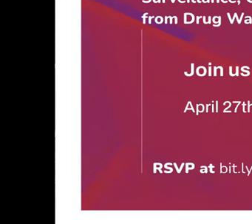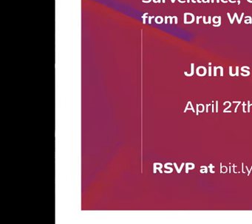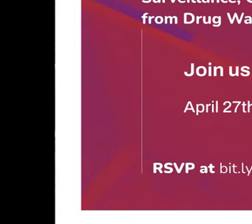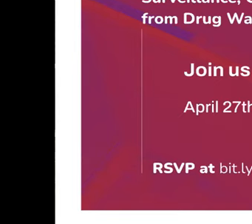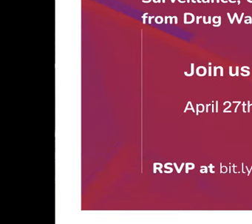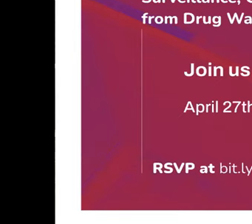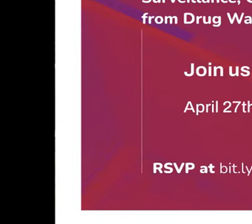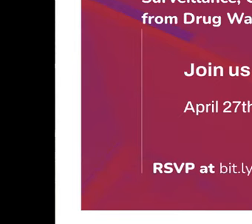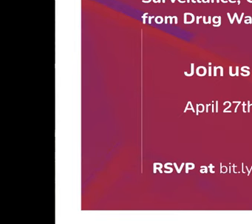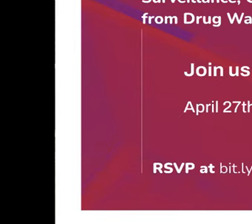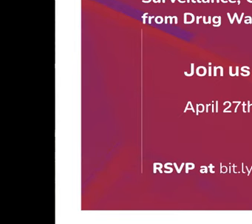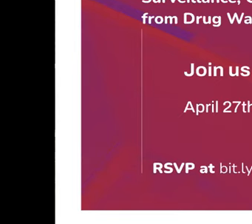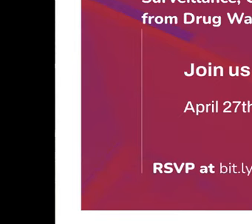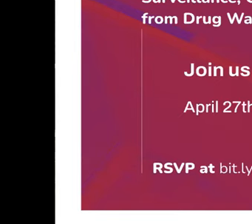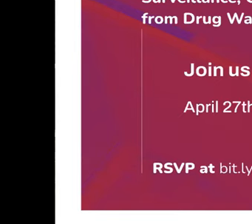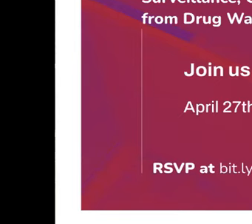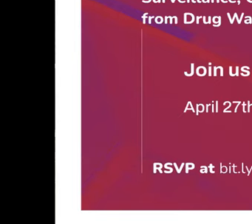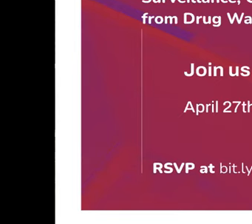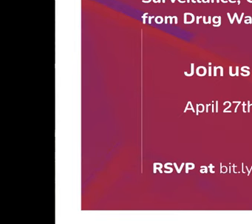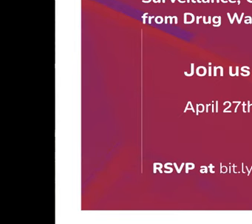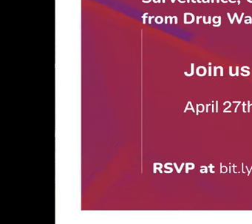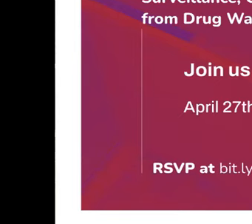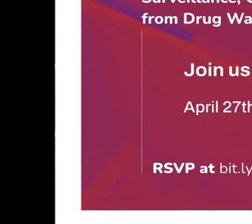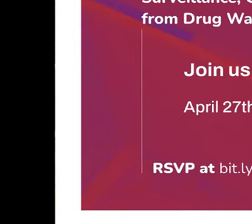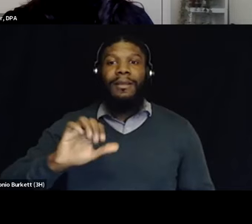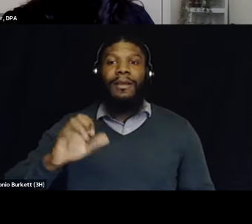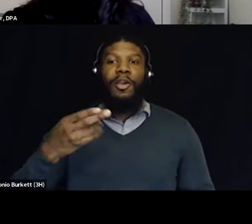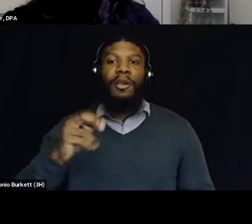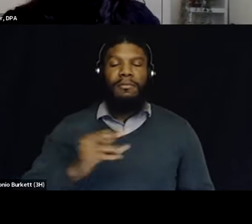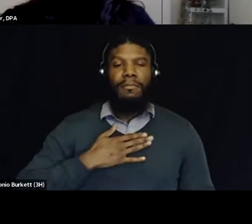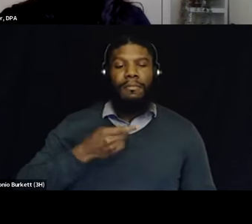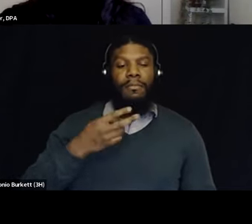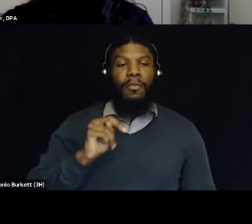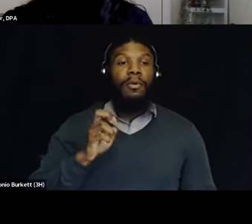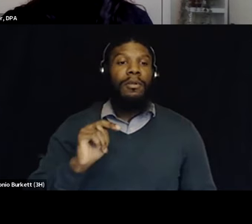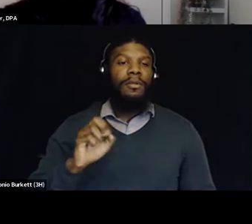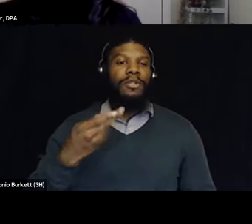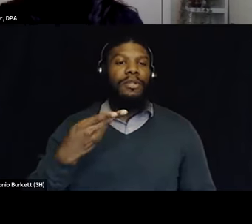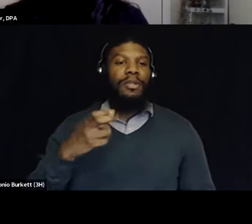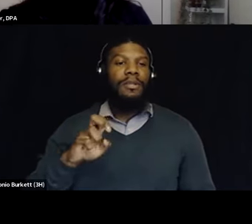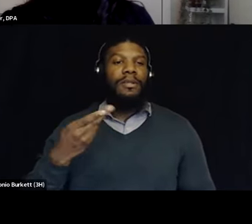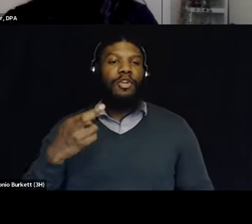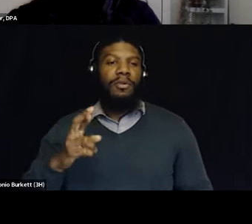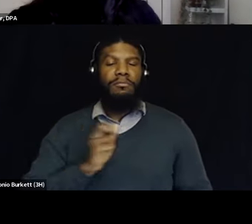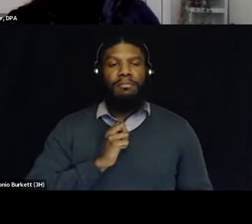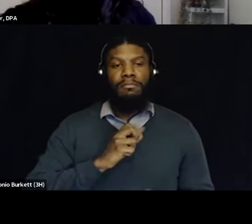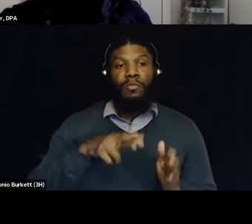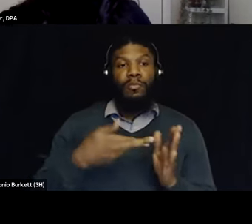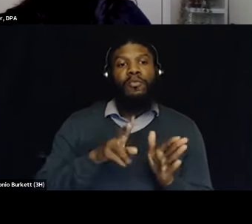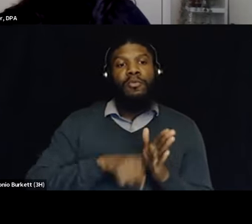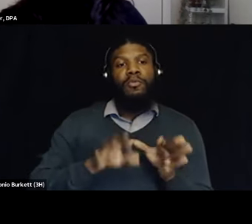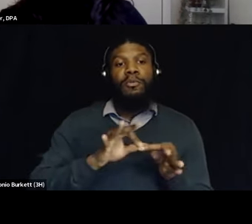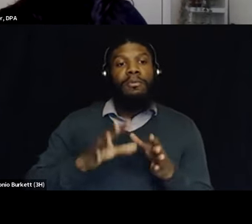Good afternoon, everyone. My name is Aliza Cohen. I use she, her pronouns, and I'm the research coordinator in our Department of Research and